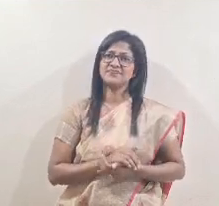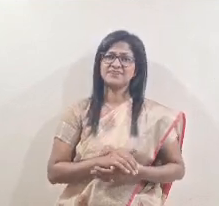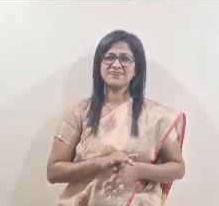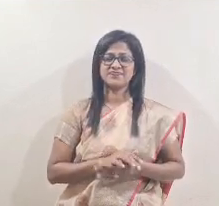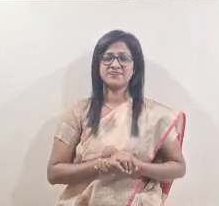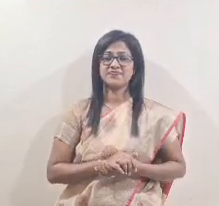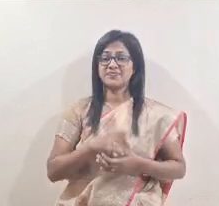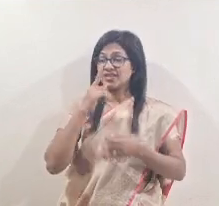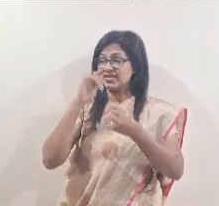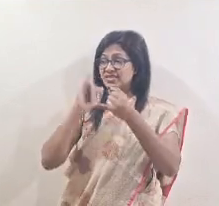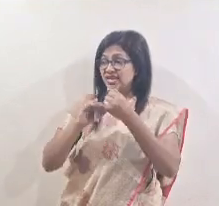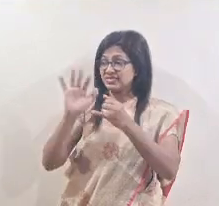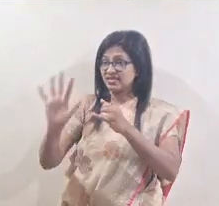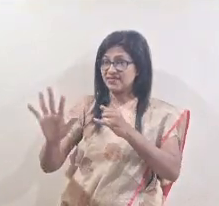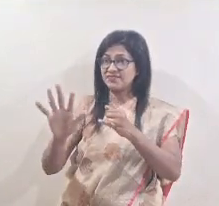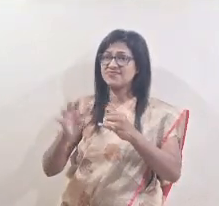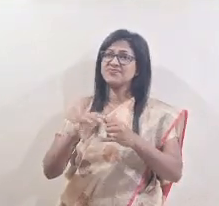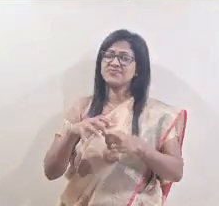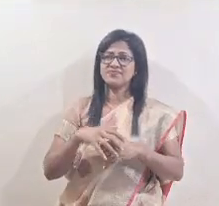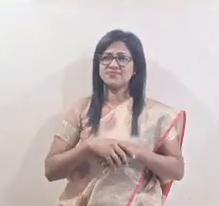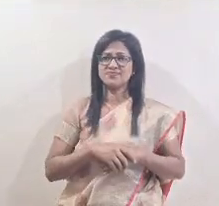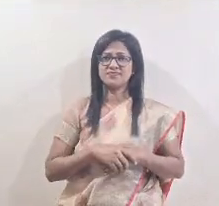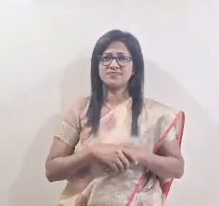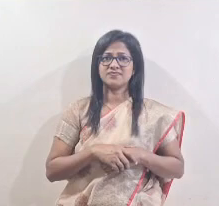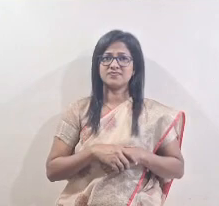Is Sania Gulia here?